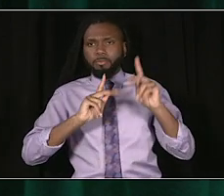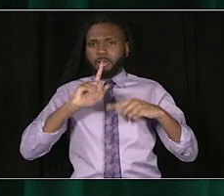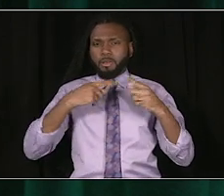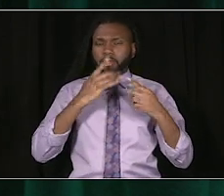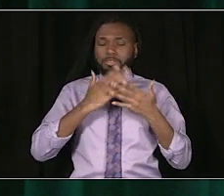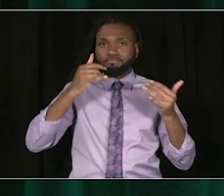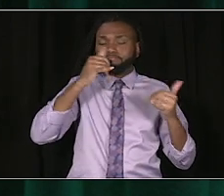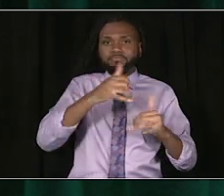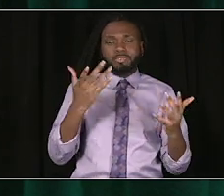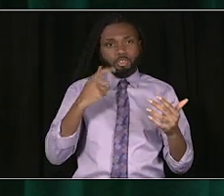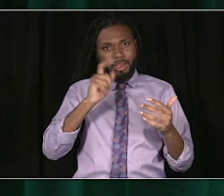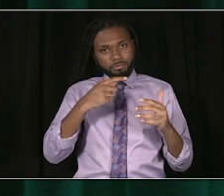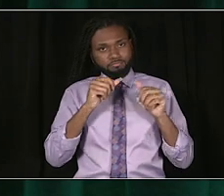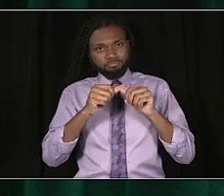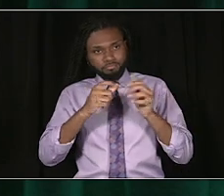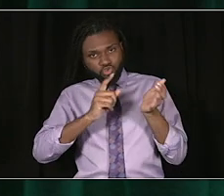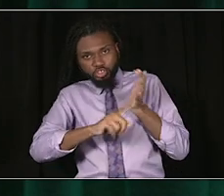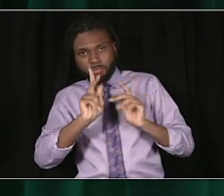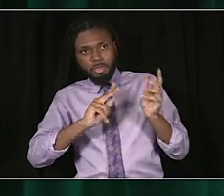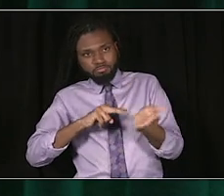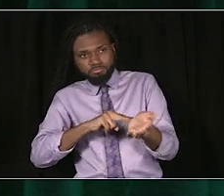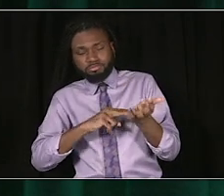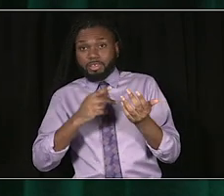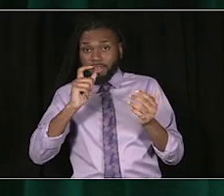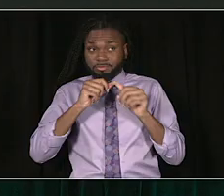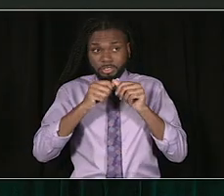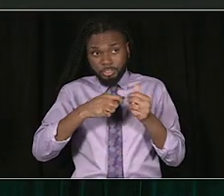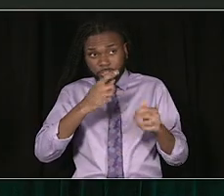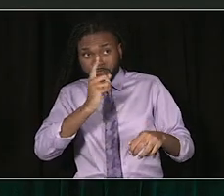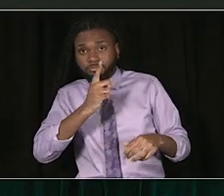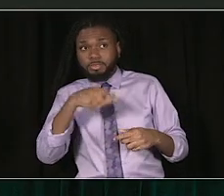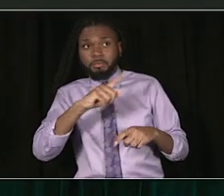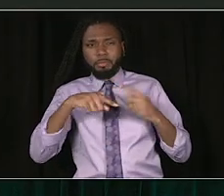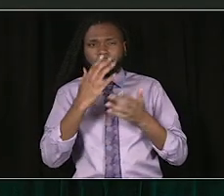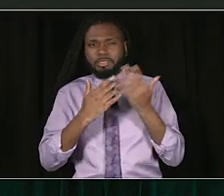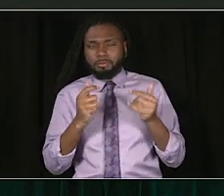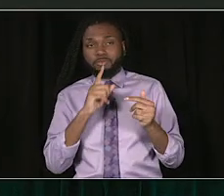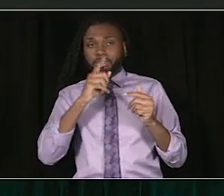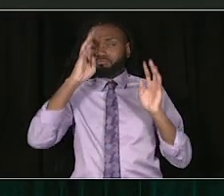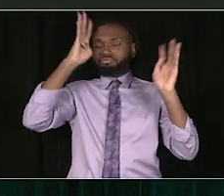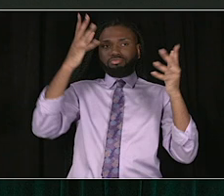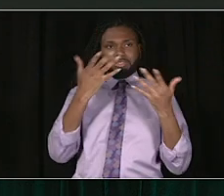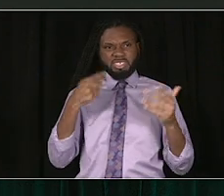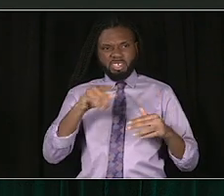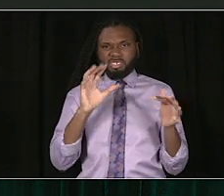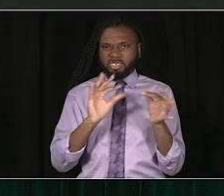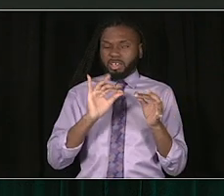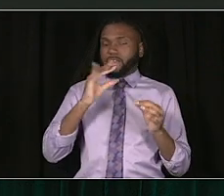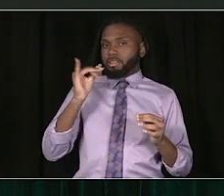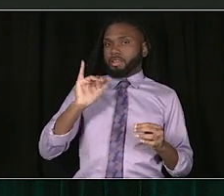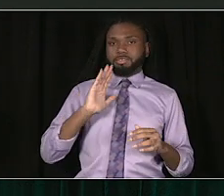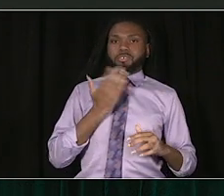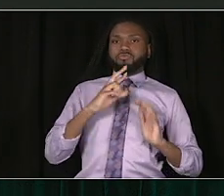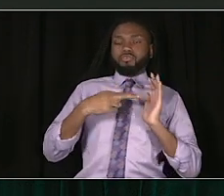people, right? You gotta keep them in check half the time about some of the nonsense that they say. And that's our role. I think that's my